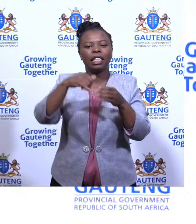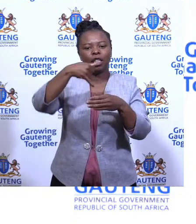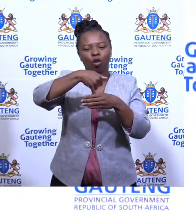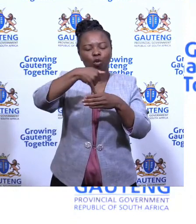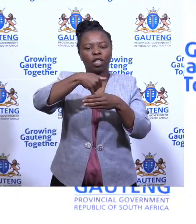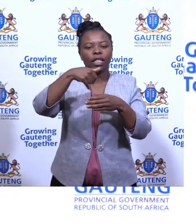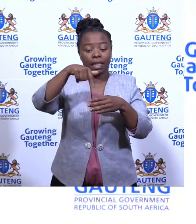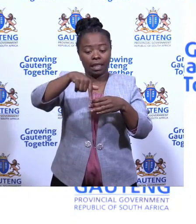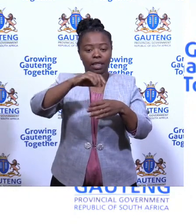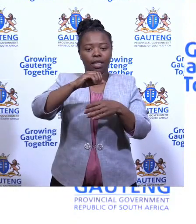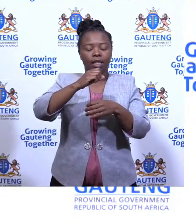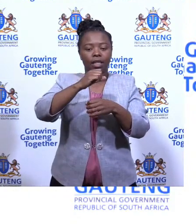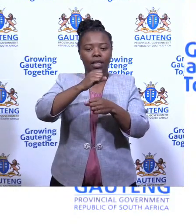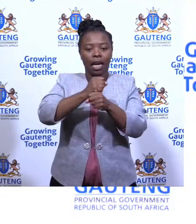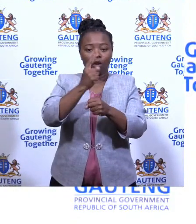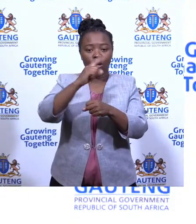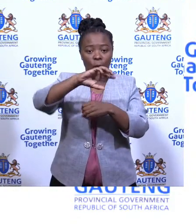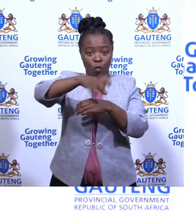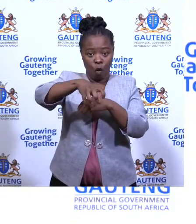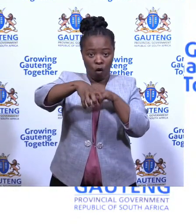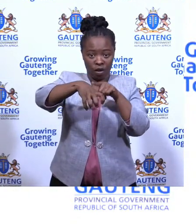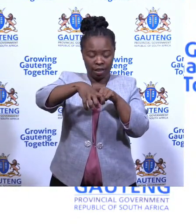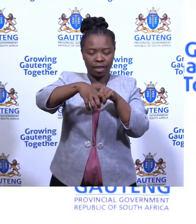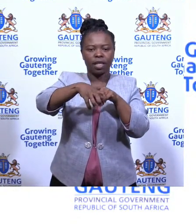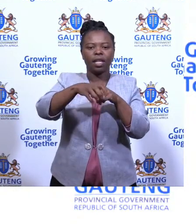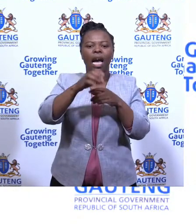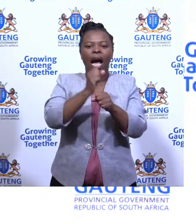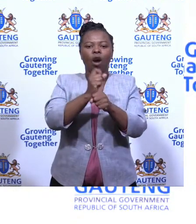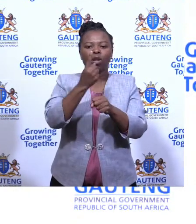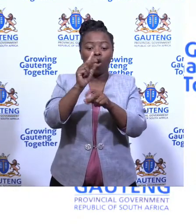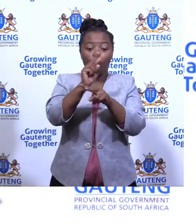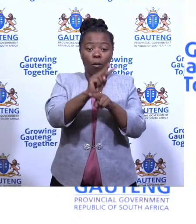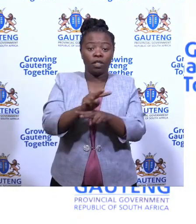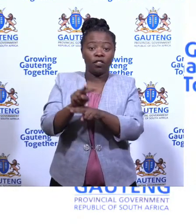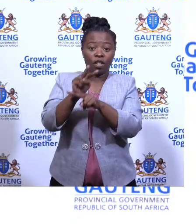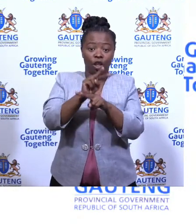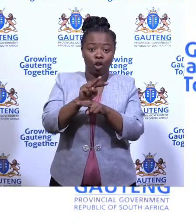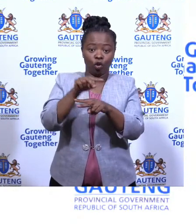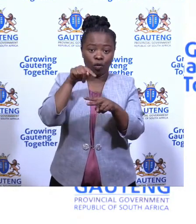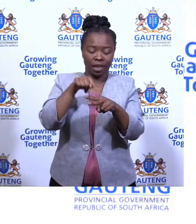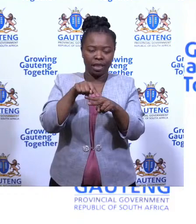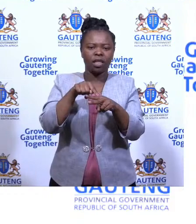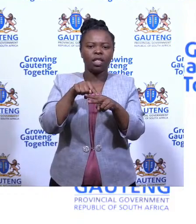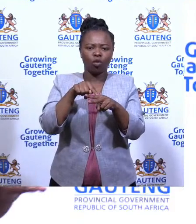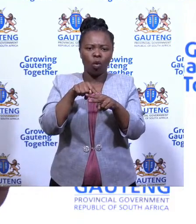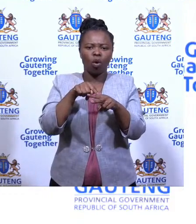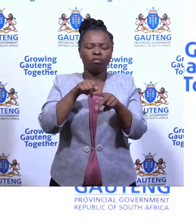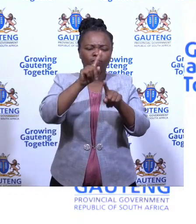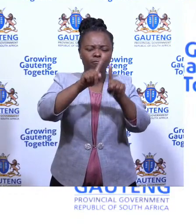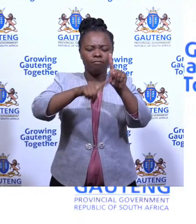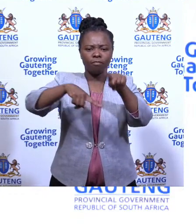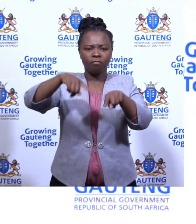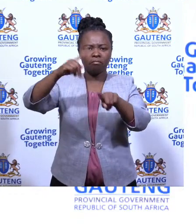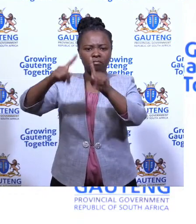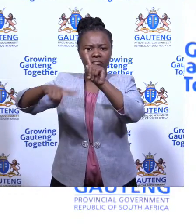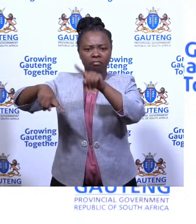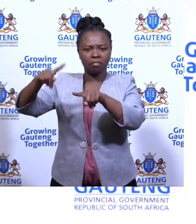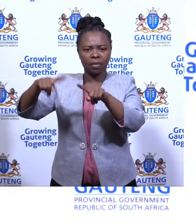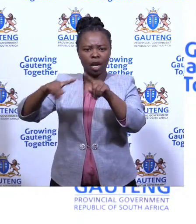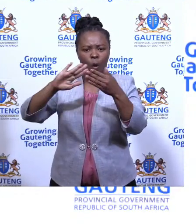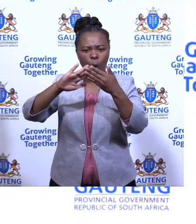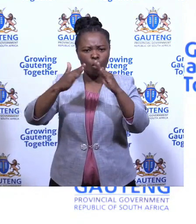the Gauteng City Region Observatory, about the dynamics of this pandemic in various